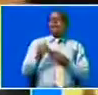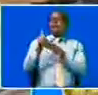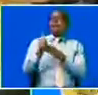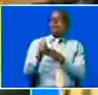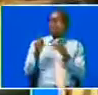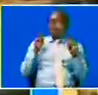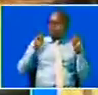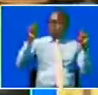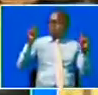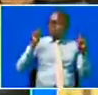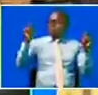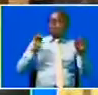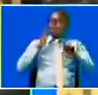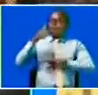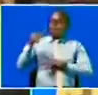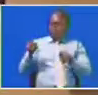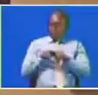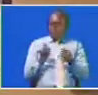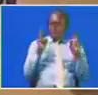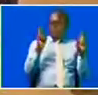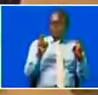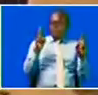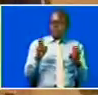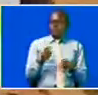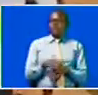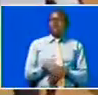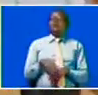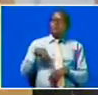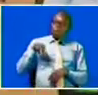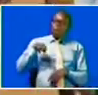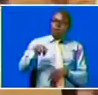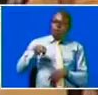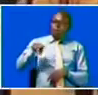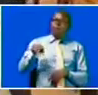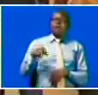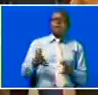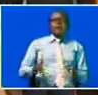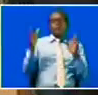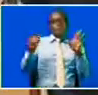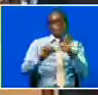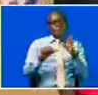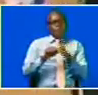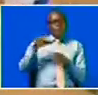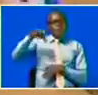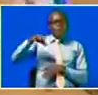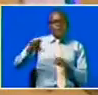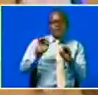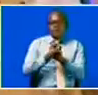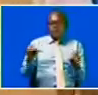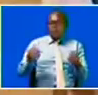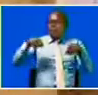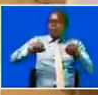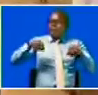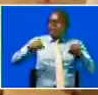few demonstrations over the same issue. Nimetoka Mwiki mugu, huku barabara zimeharibika, hakuna magari,